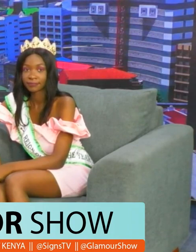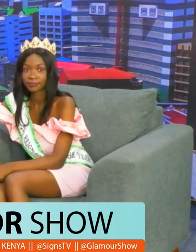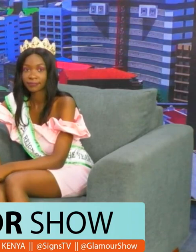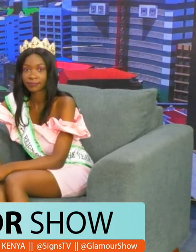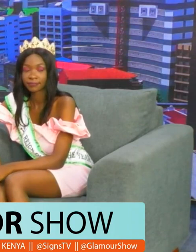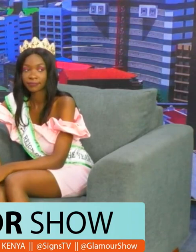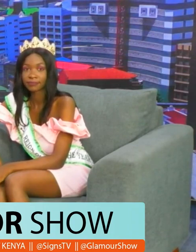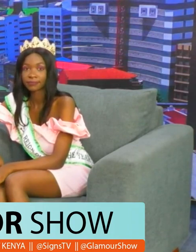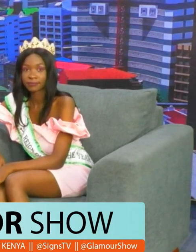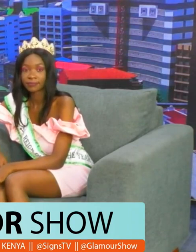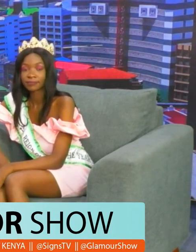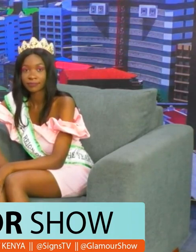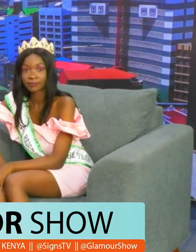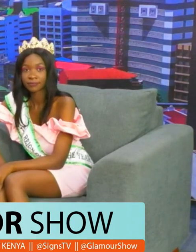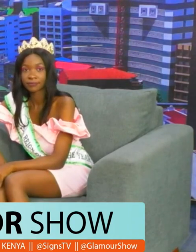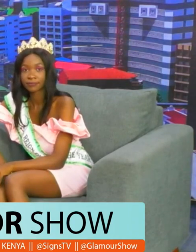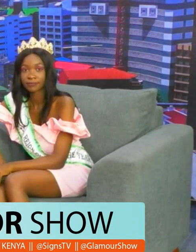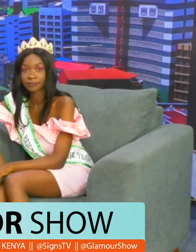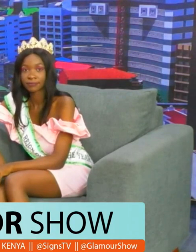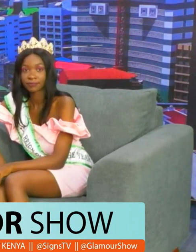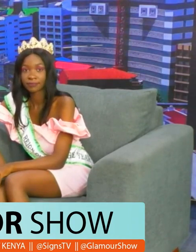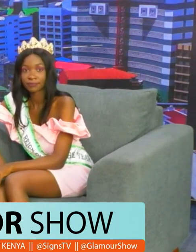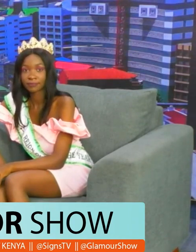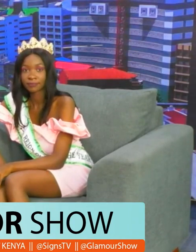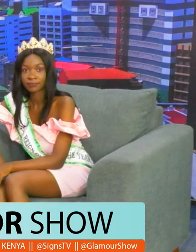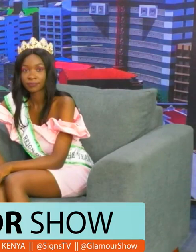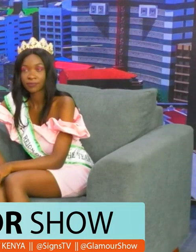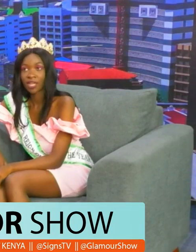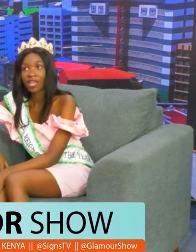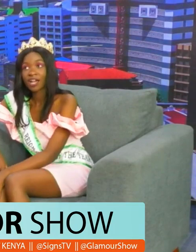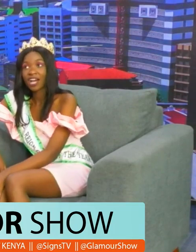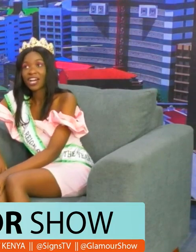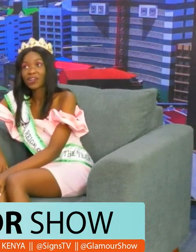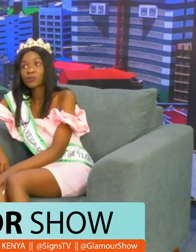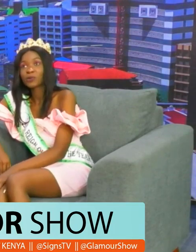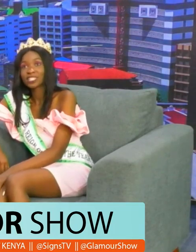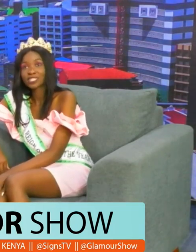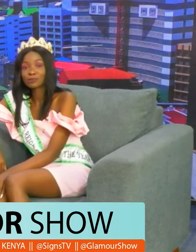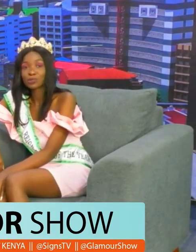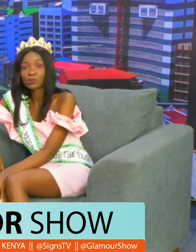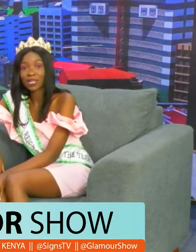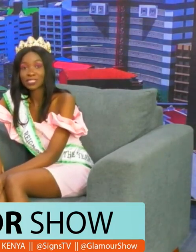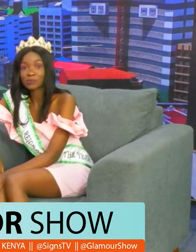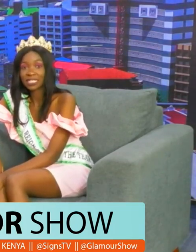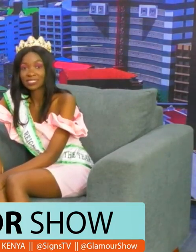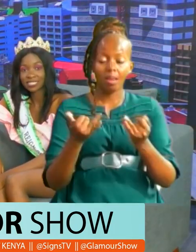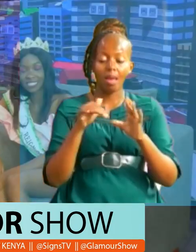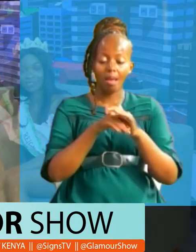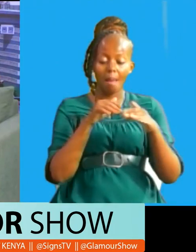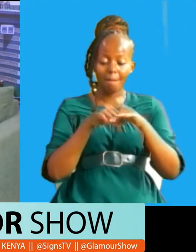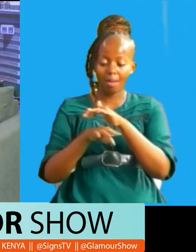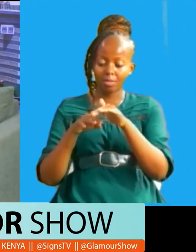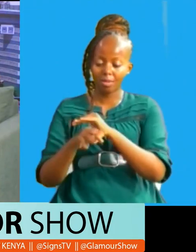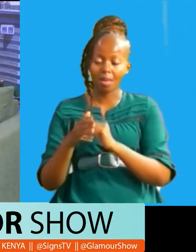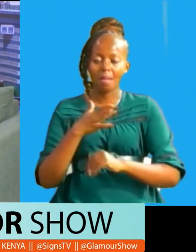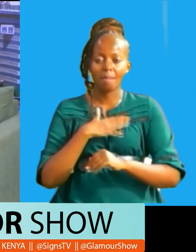You planted some. Did you have any initiative to plant some trees? When it comes to planting